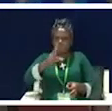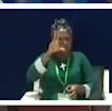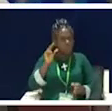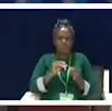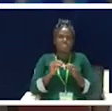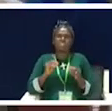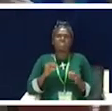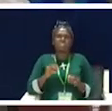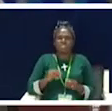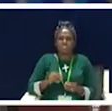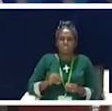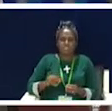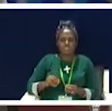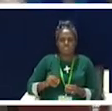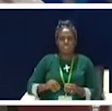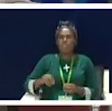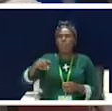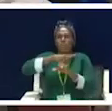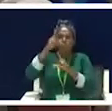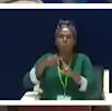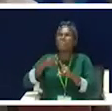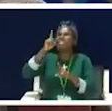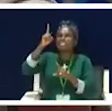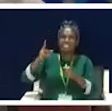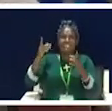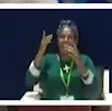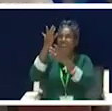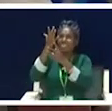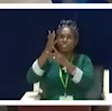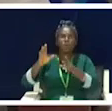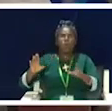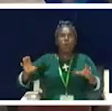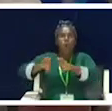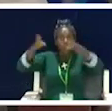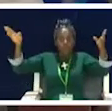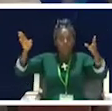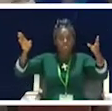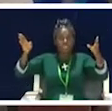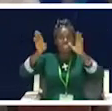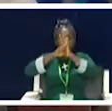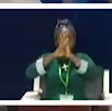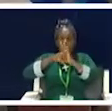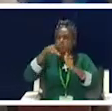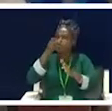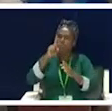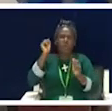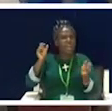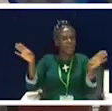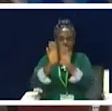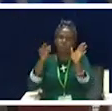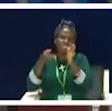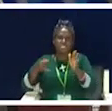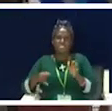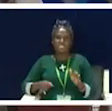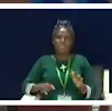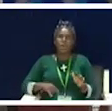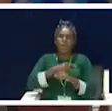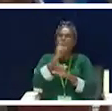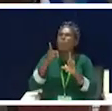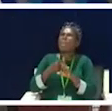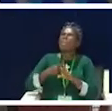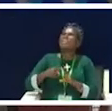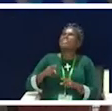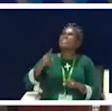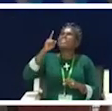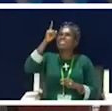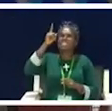a door, no man can shut it. When the everlasting arm of God prepare a table